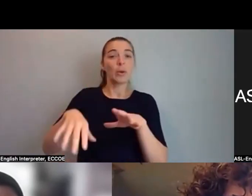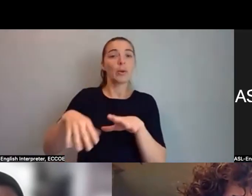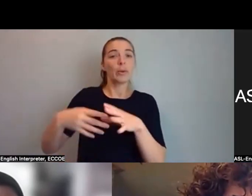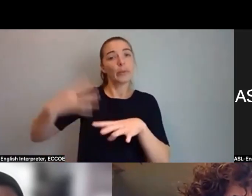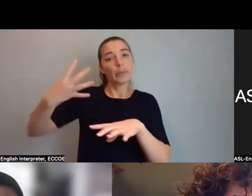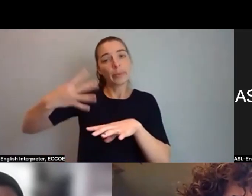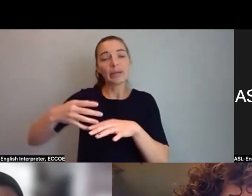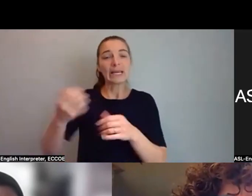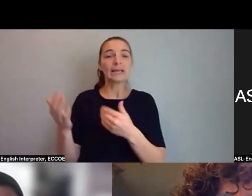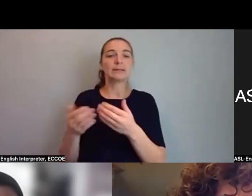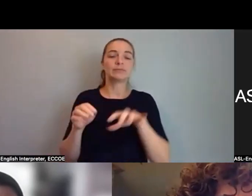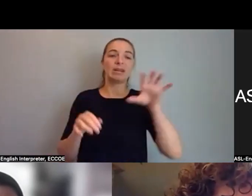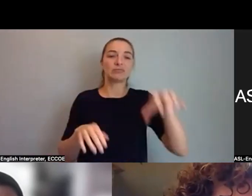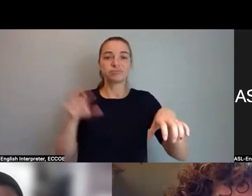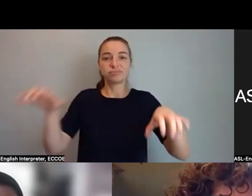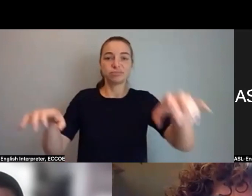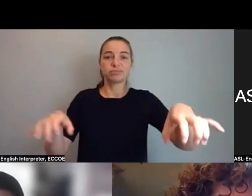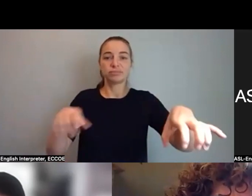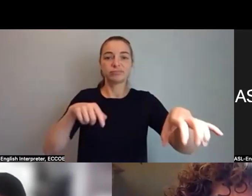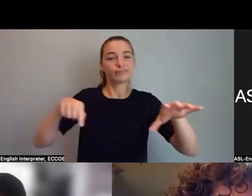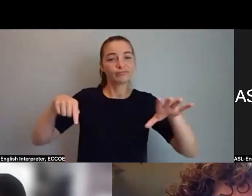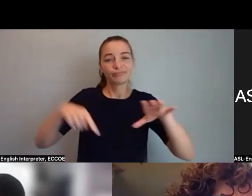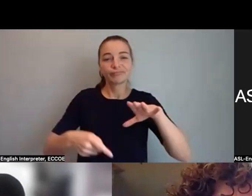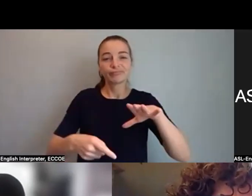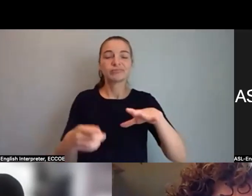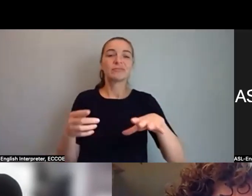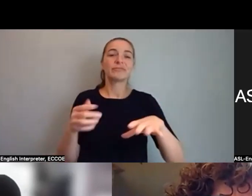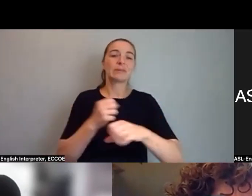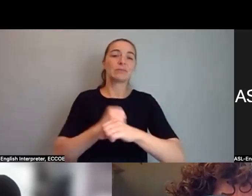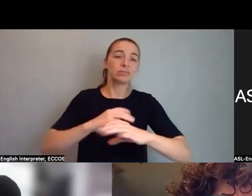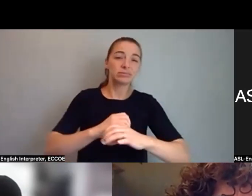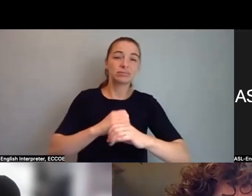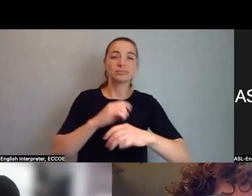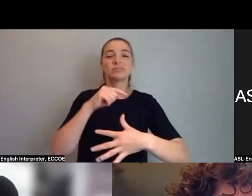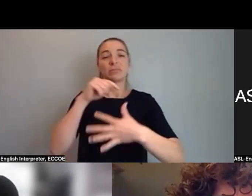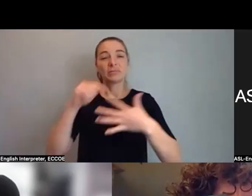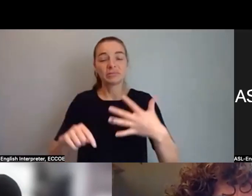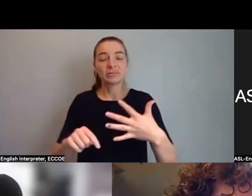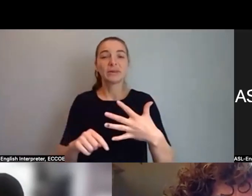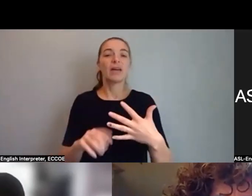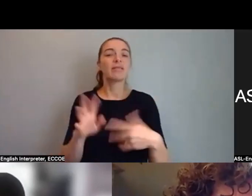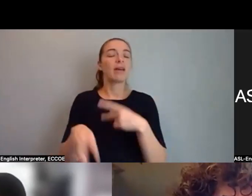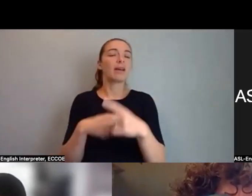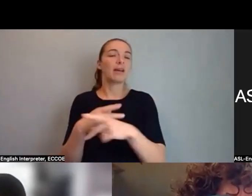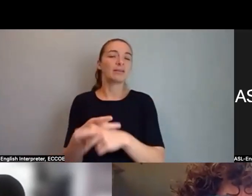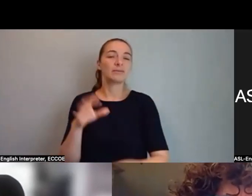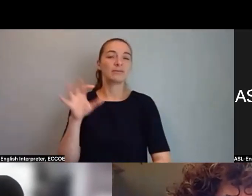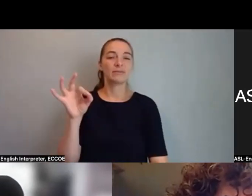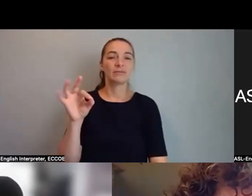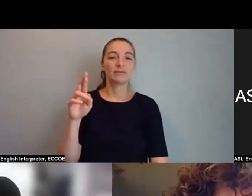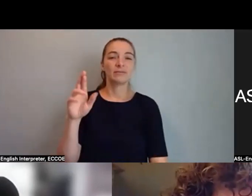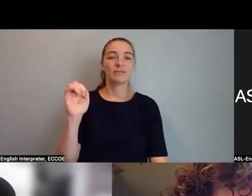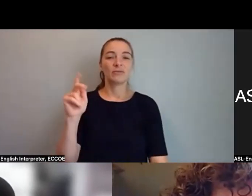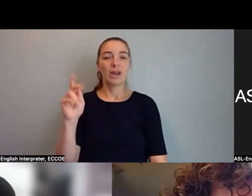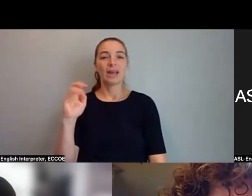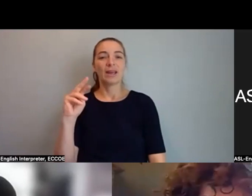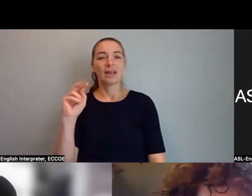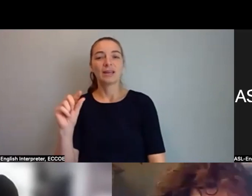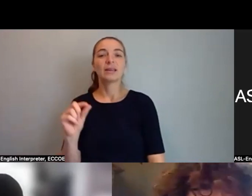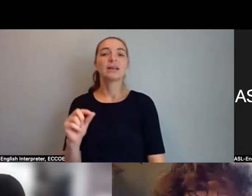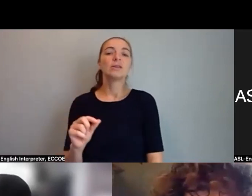And my question is, you know, there's so much really cool climate justice, climate activism